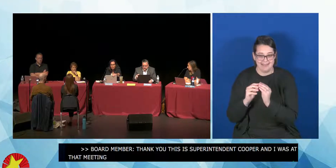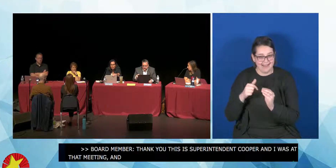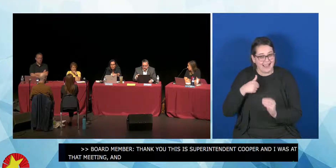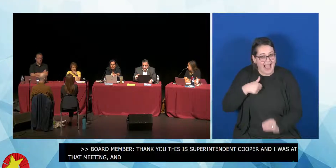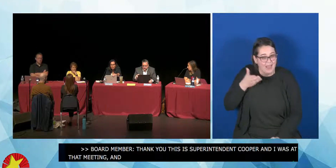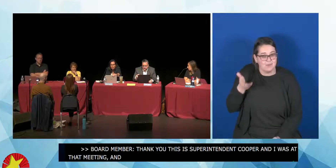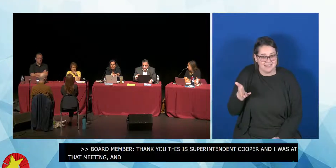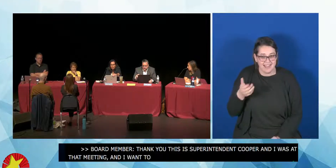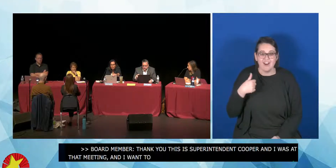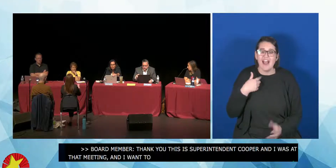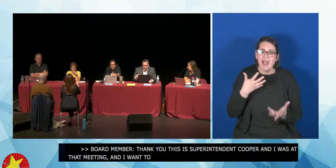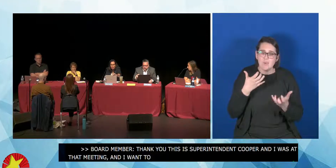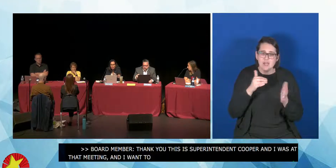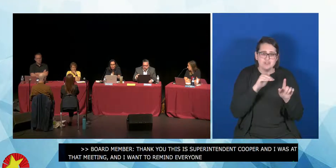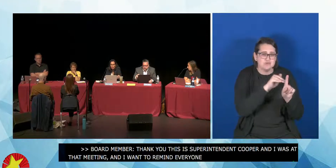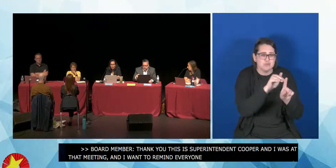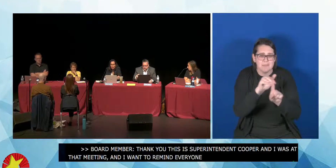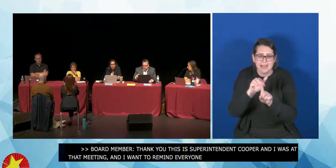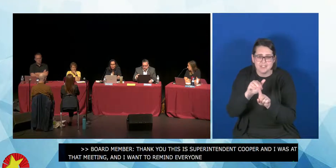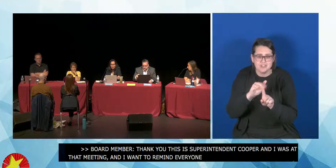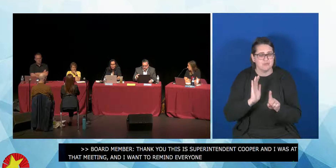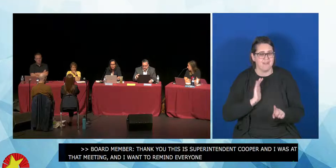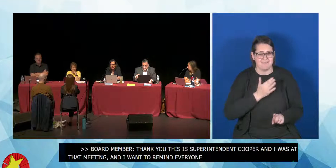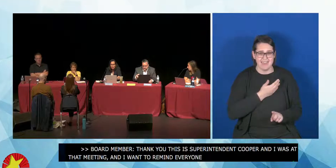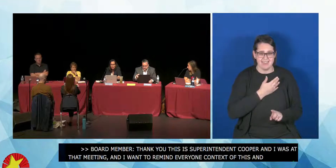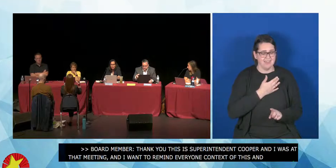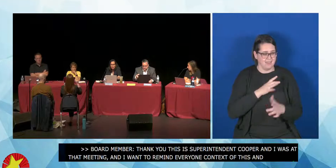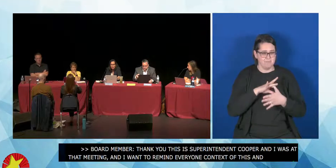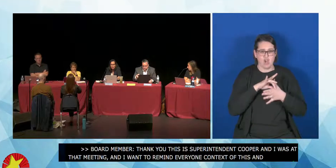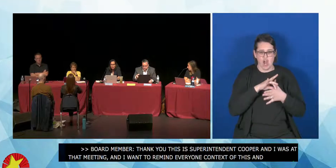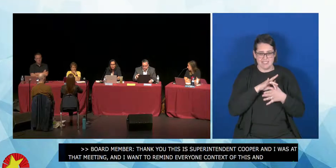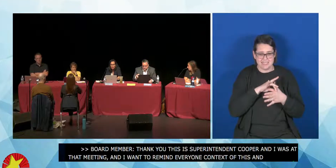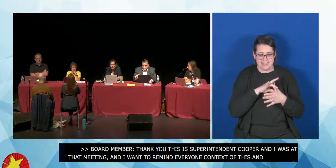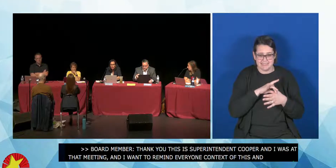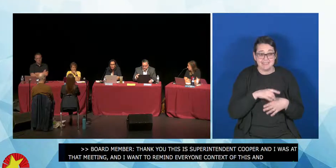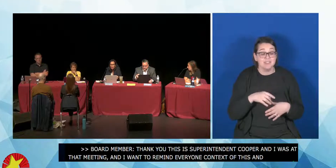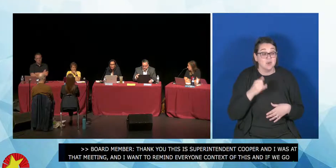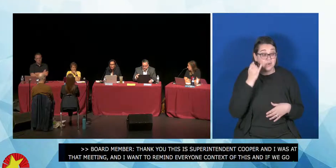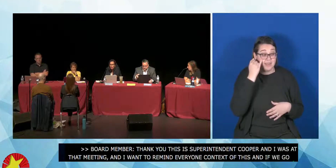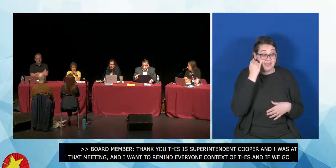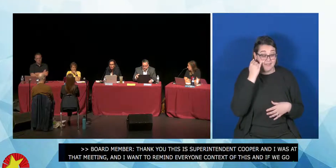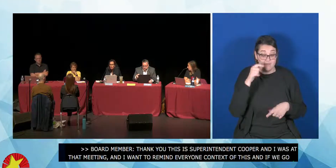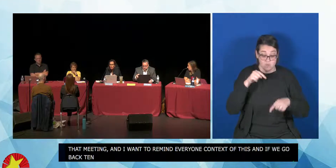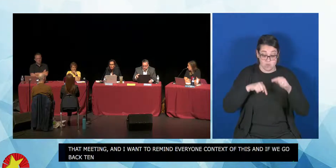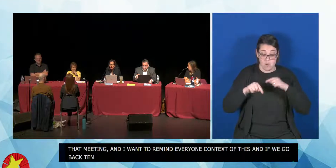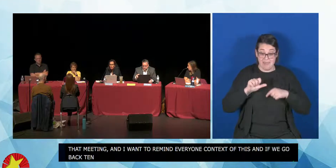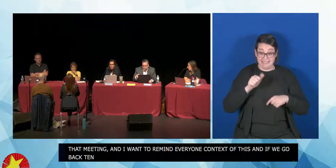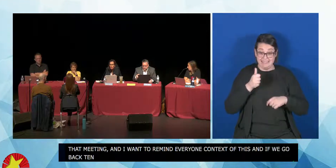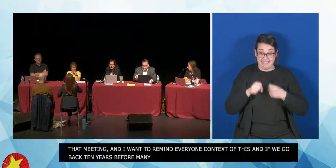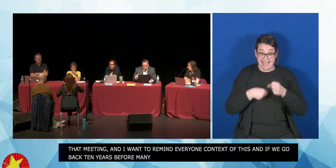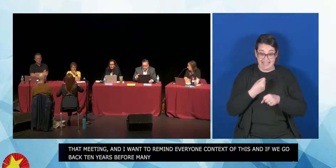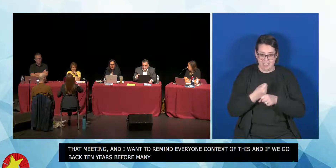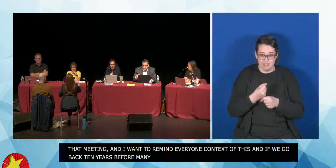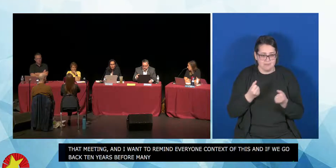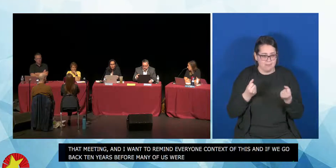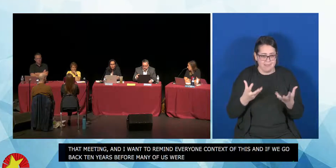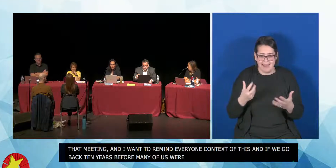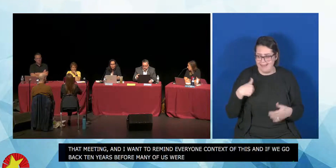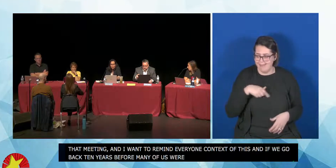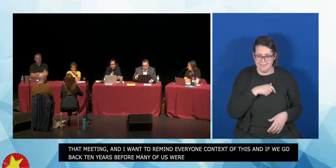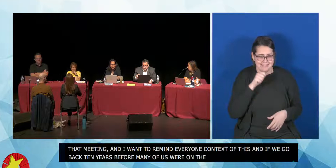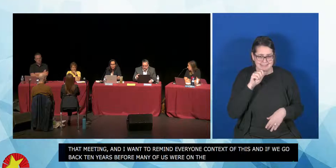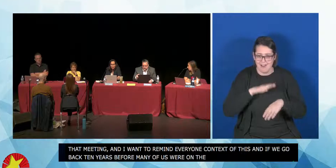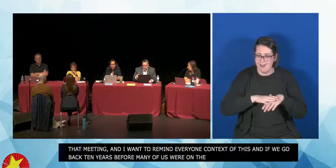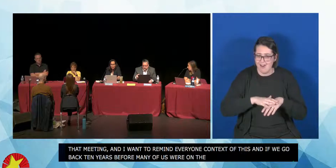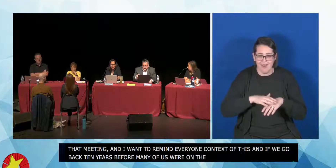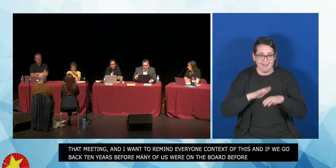the context of this. You know, if we go back 10 years before many of us were on the board, before Superintendent Reichman was